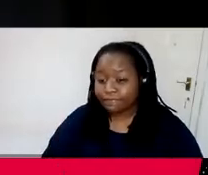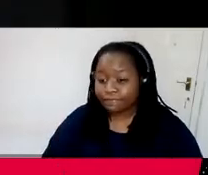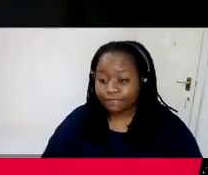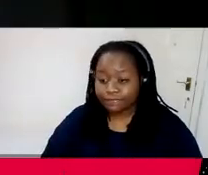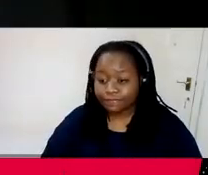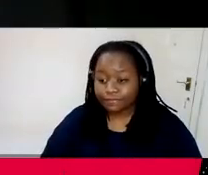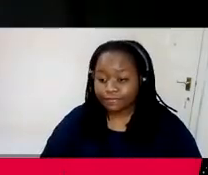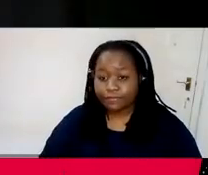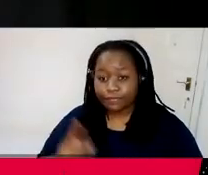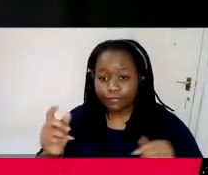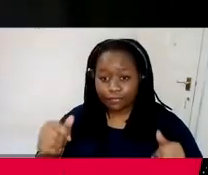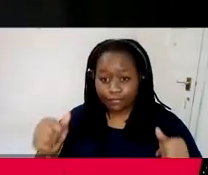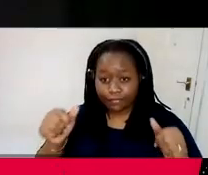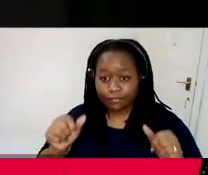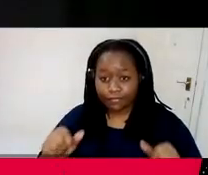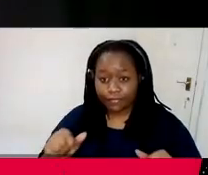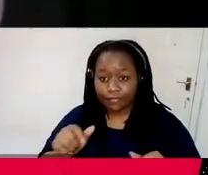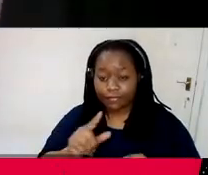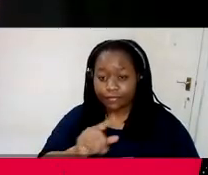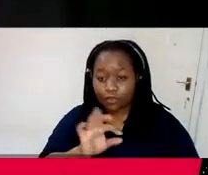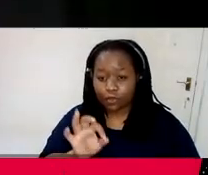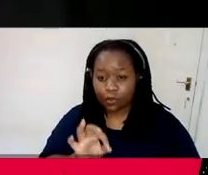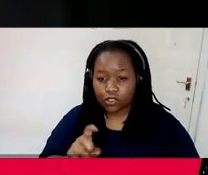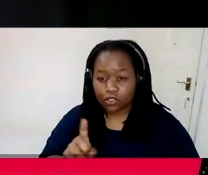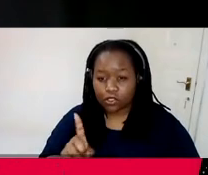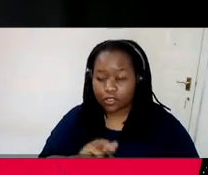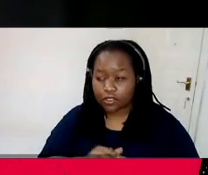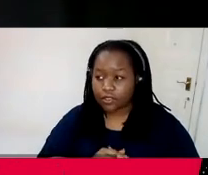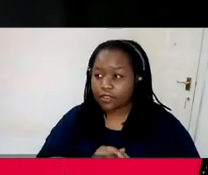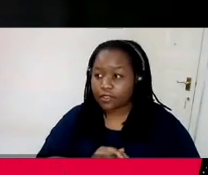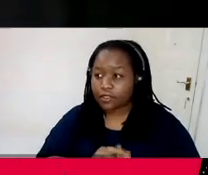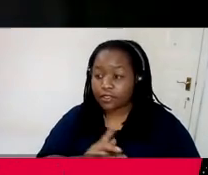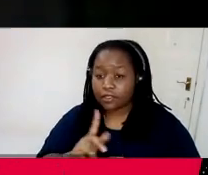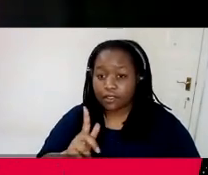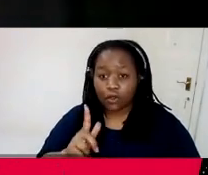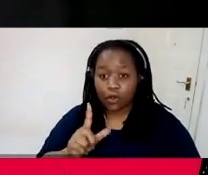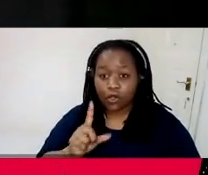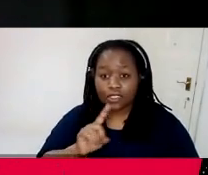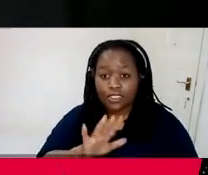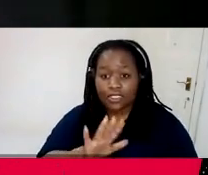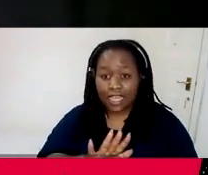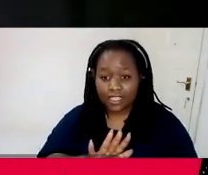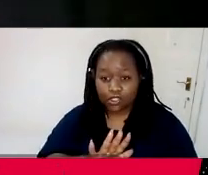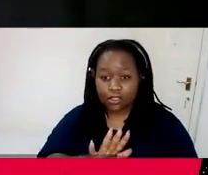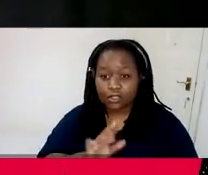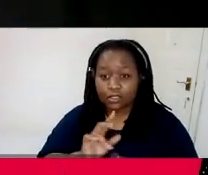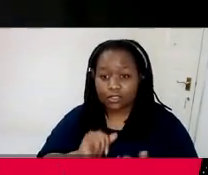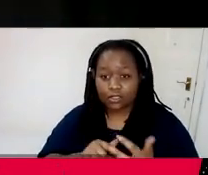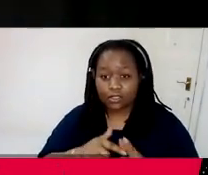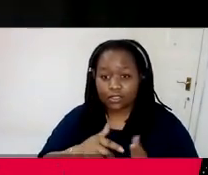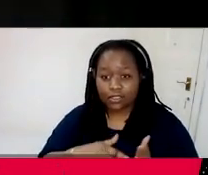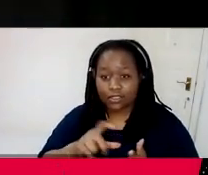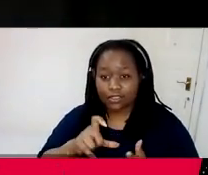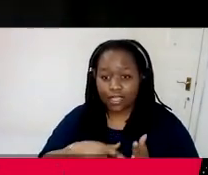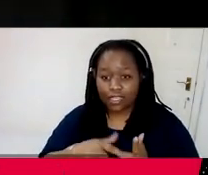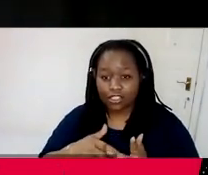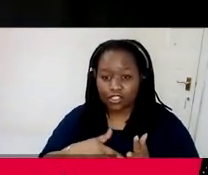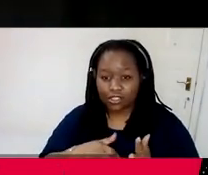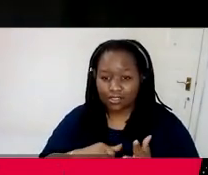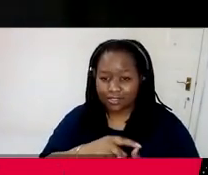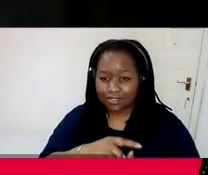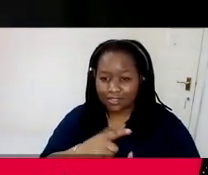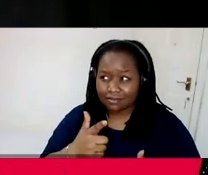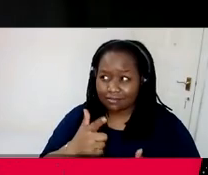governments like the UK have often used sanctions against states they don't like as a political tool. So